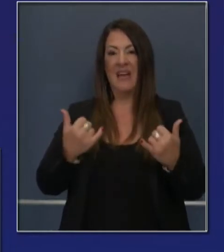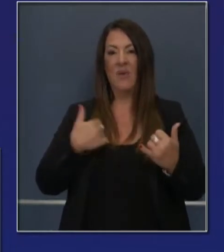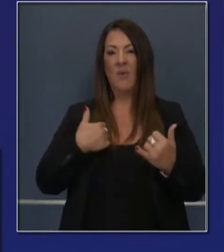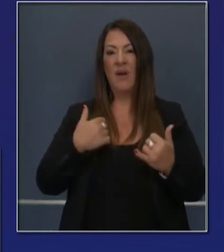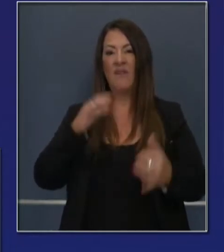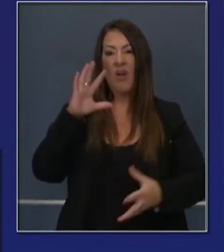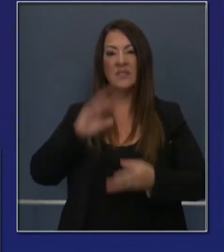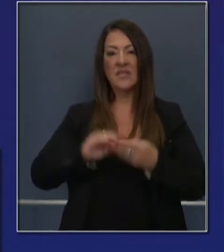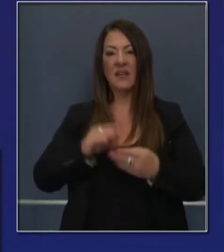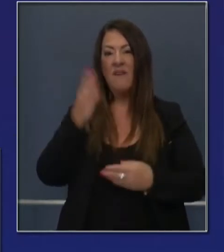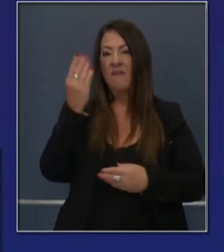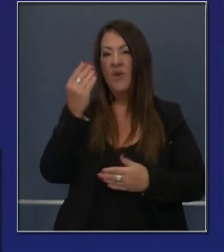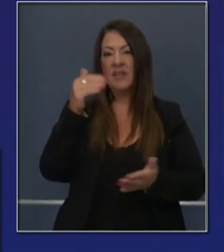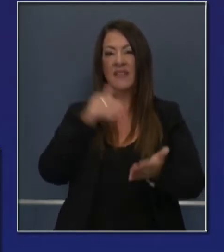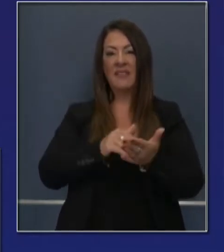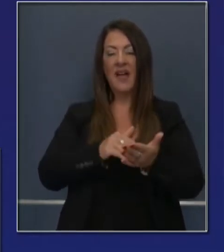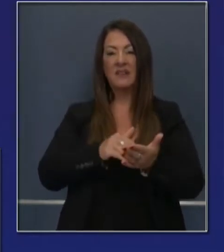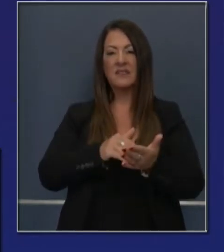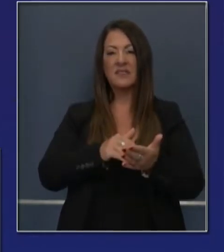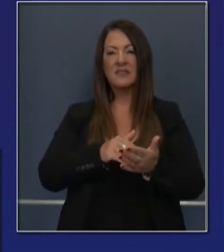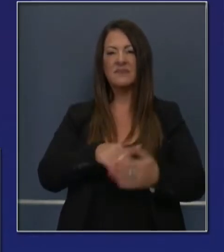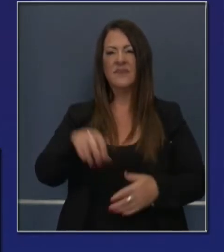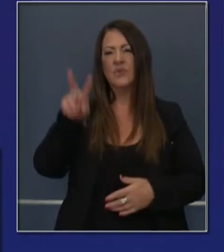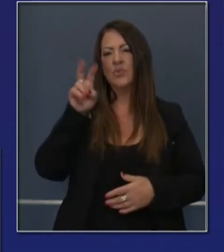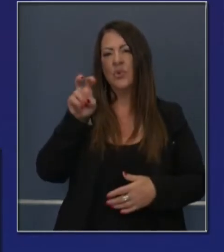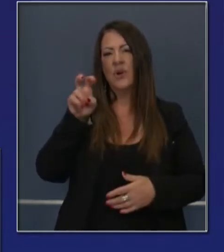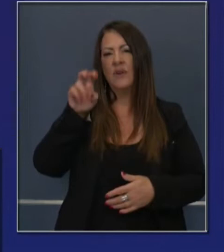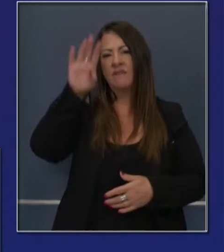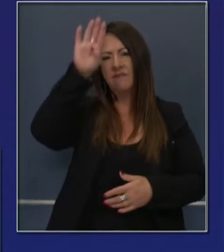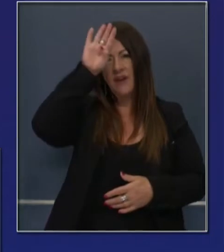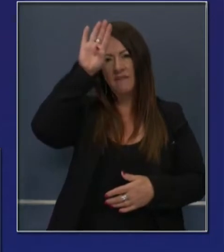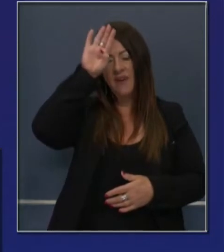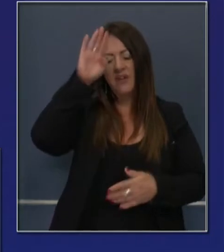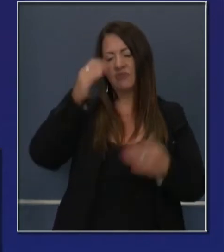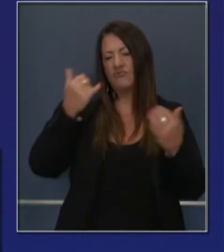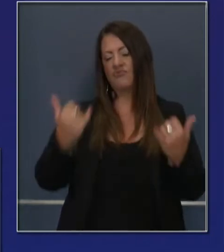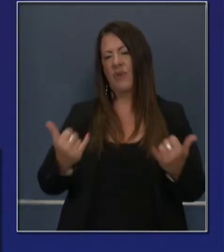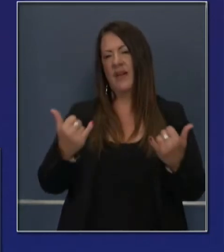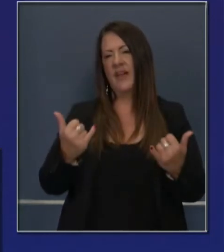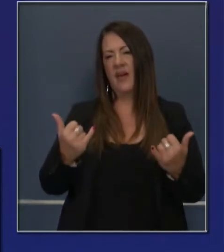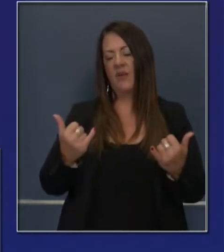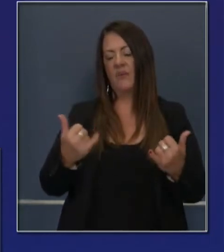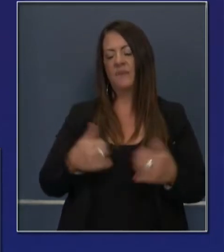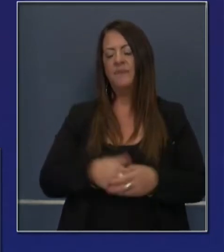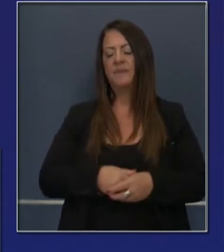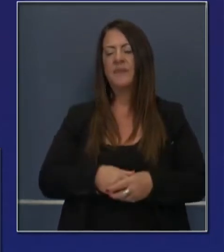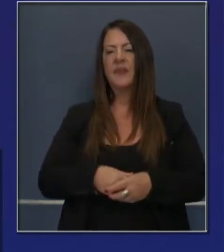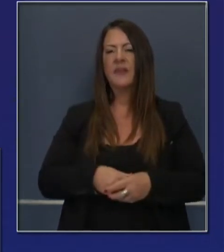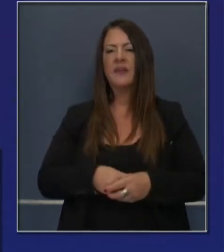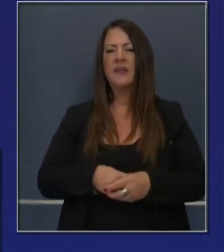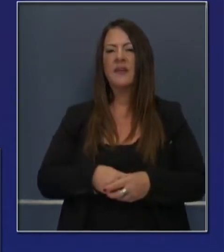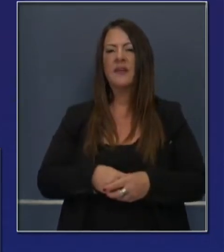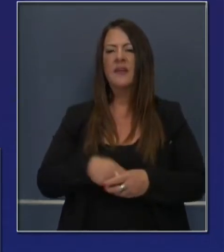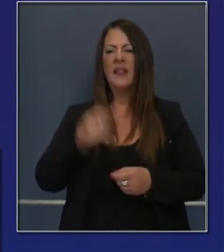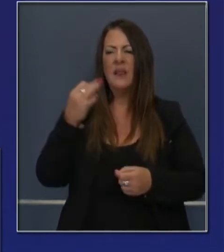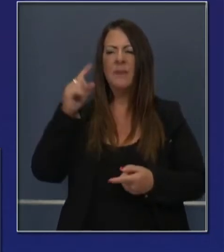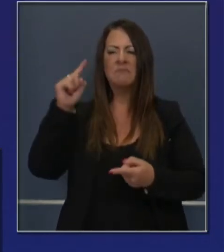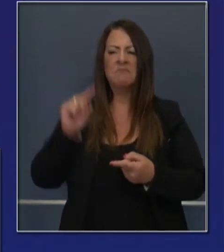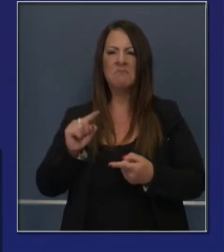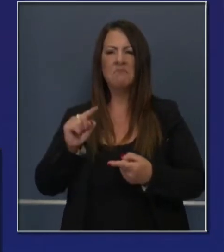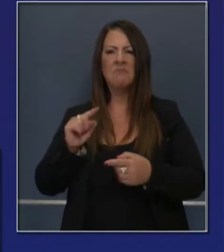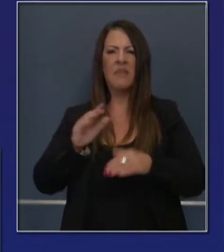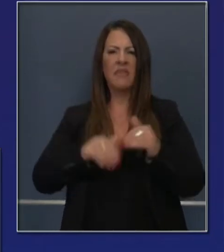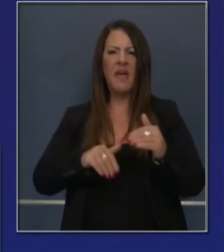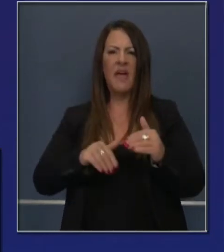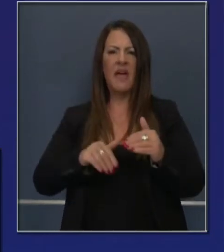14,900 firefighters that are currently deployed on the lines. That's down a little bit because we've seen some impact.